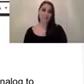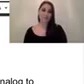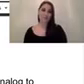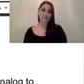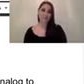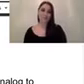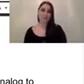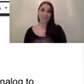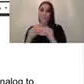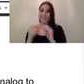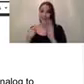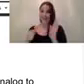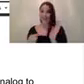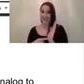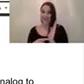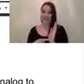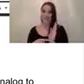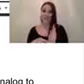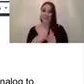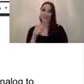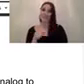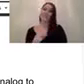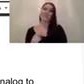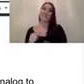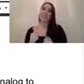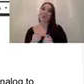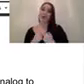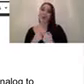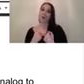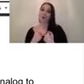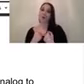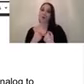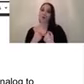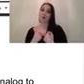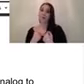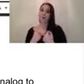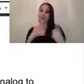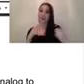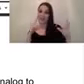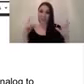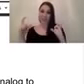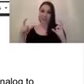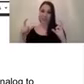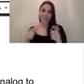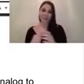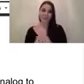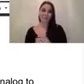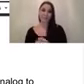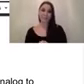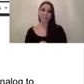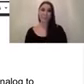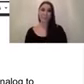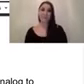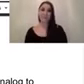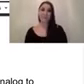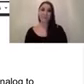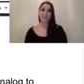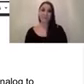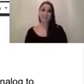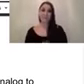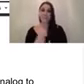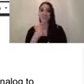bit depth of our image. Let's say that we want to have an 8-bit